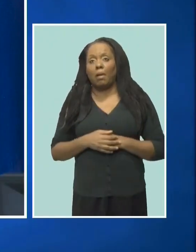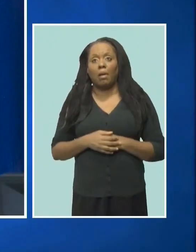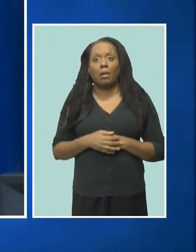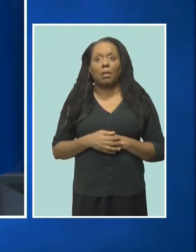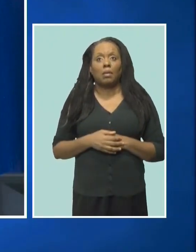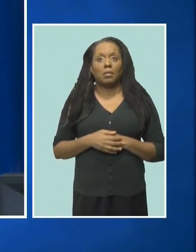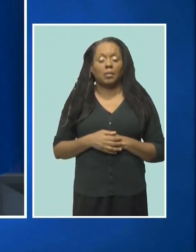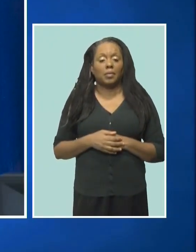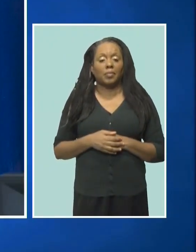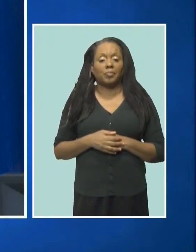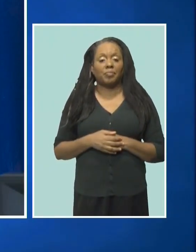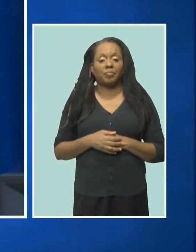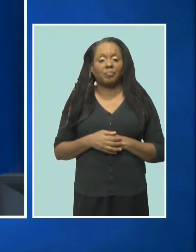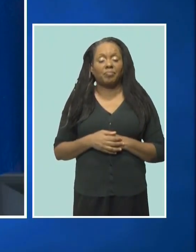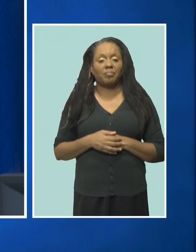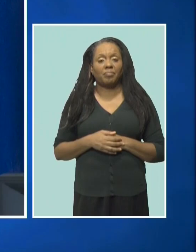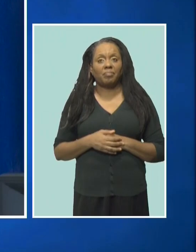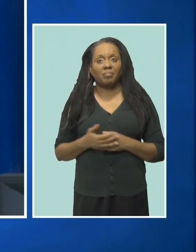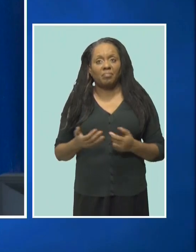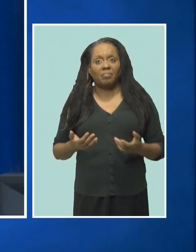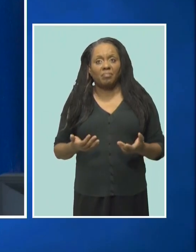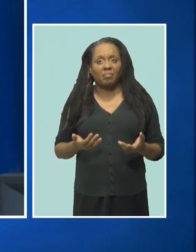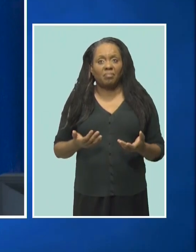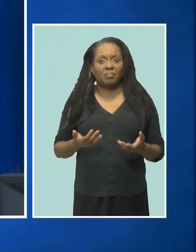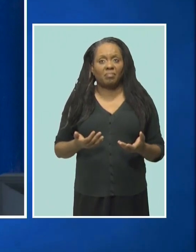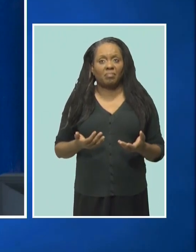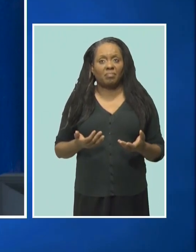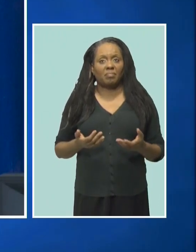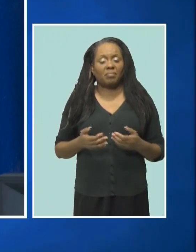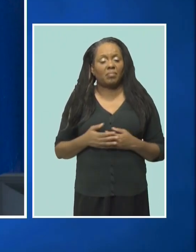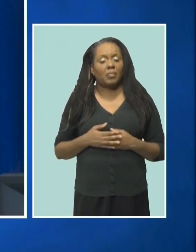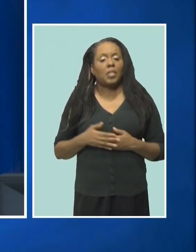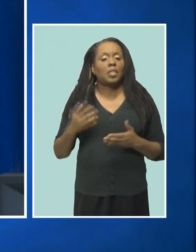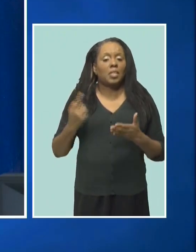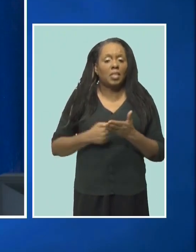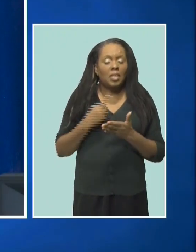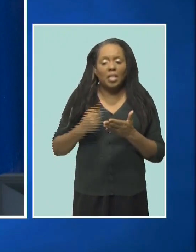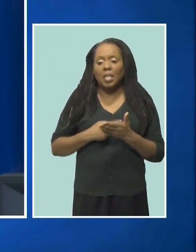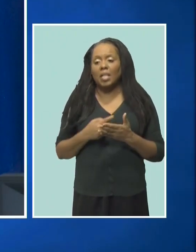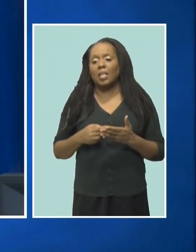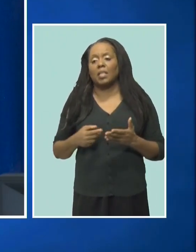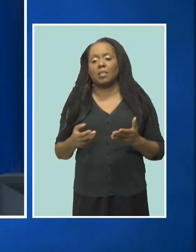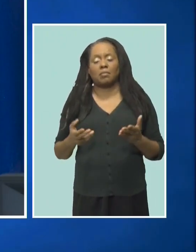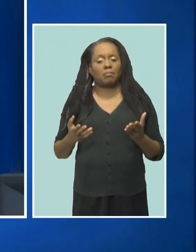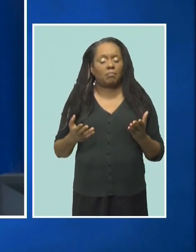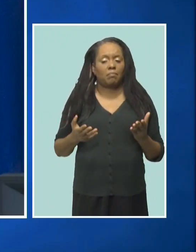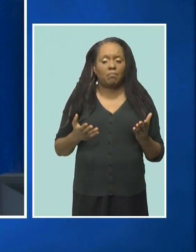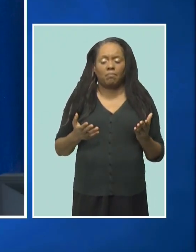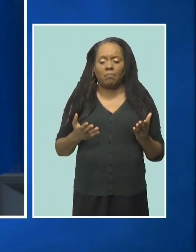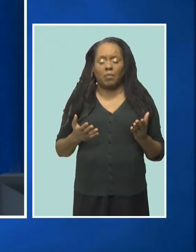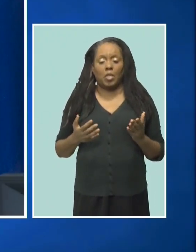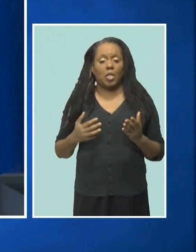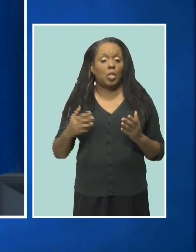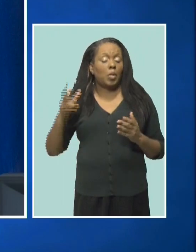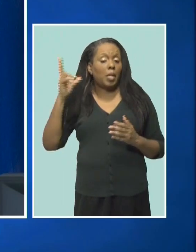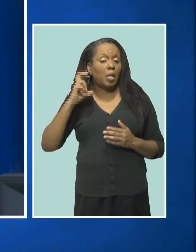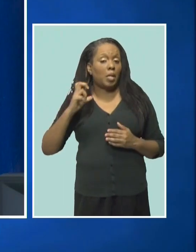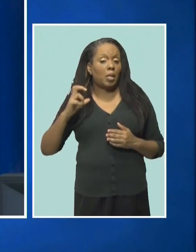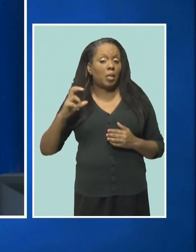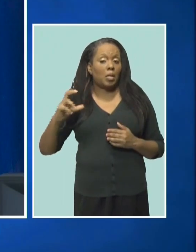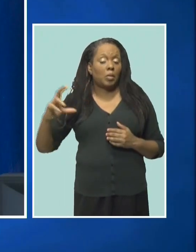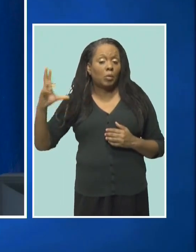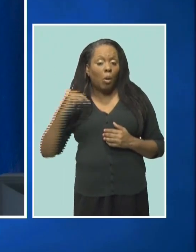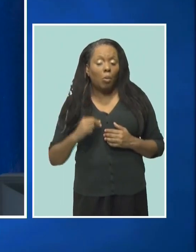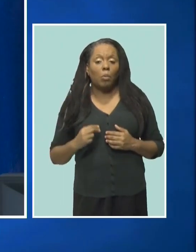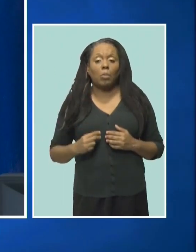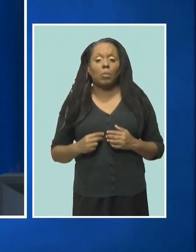silent no's than you will hear loud yeses. And in simple terms, persons will be more against you